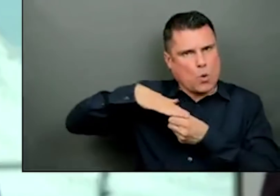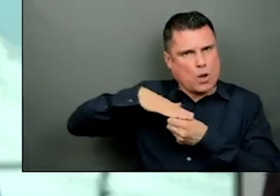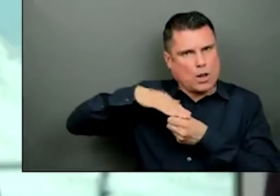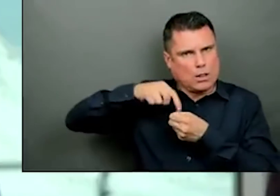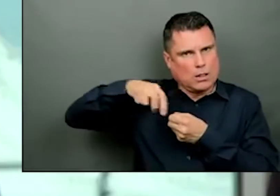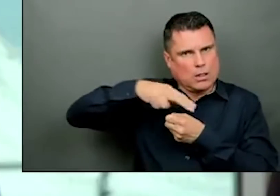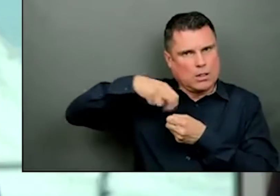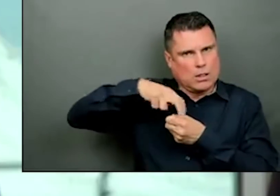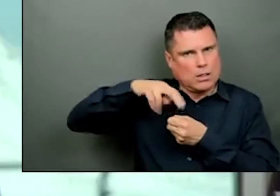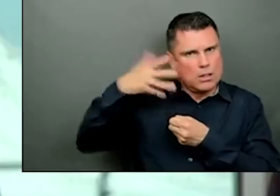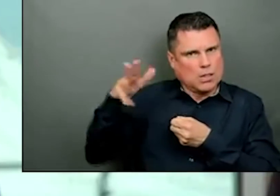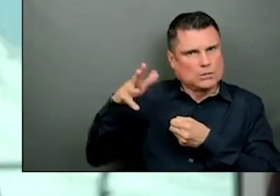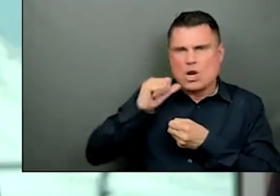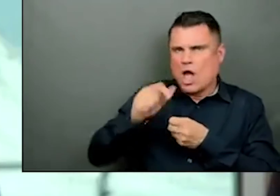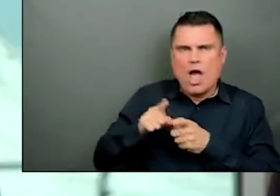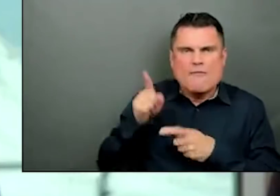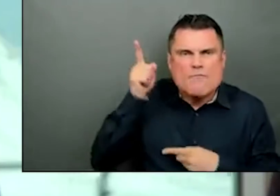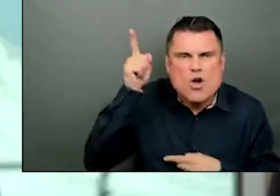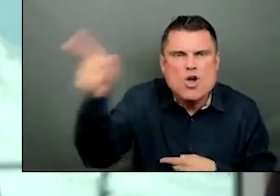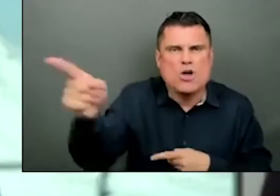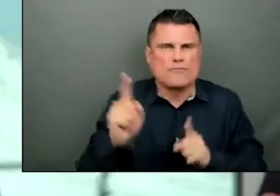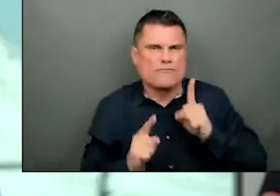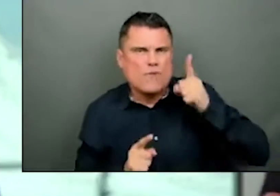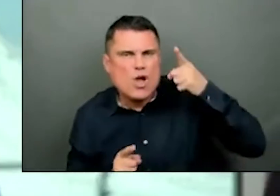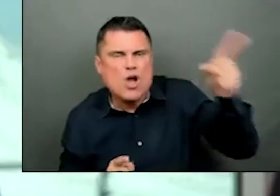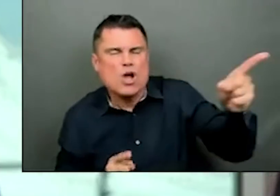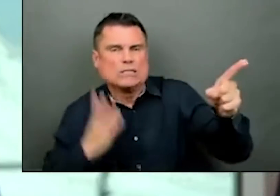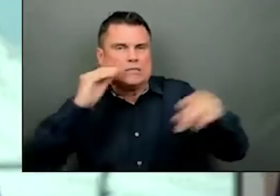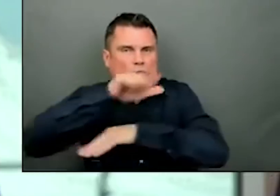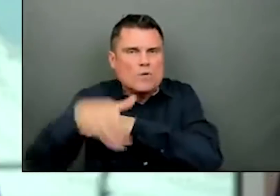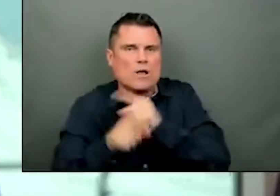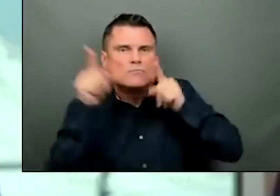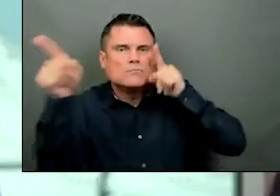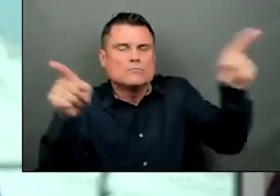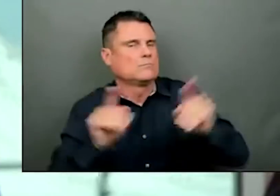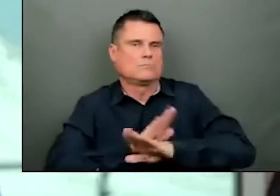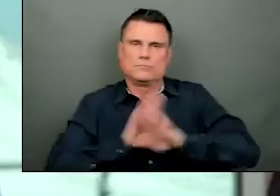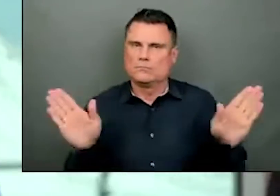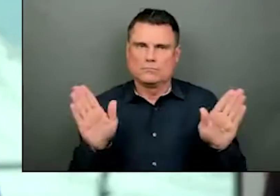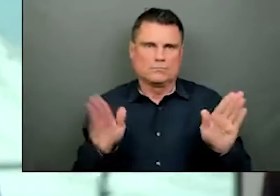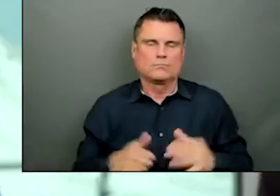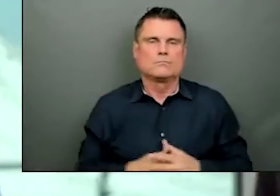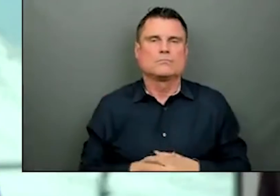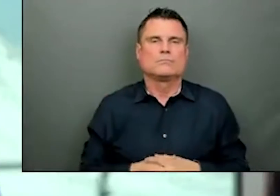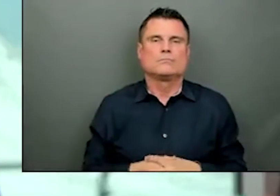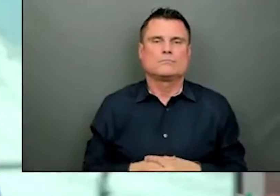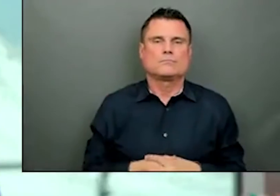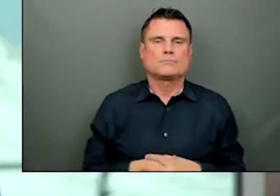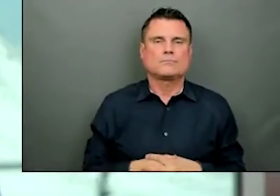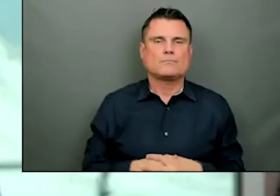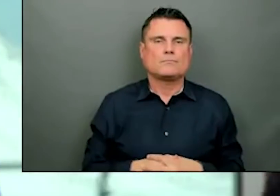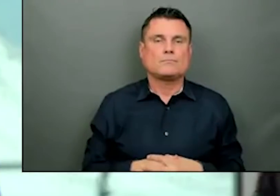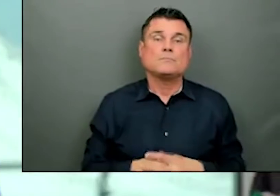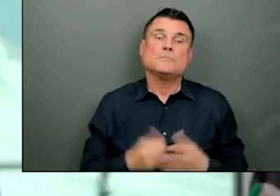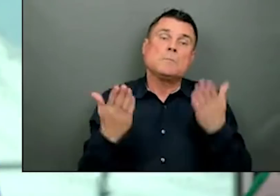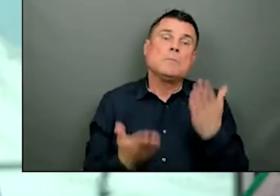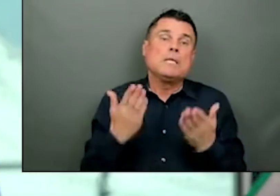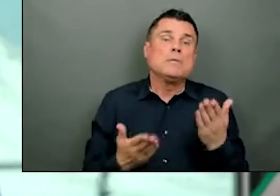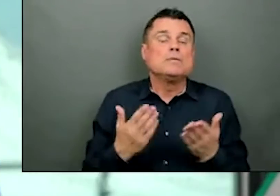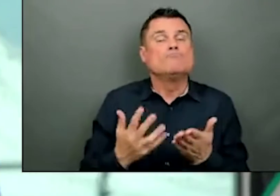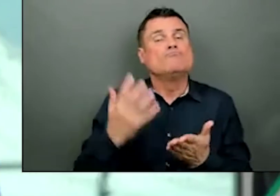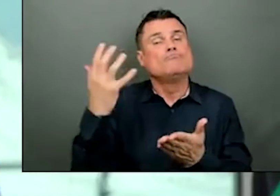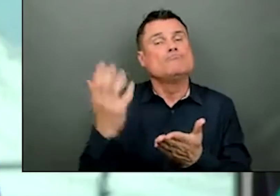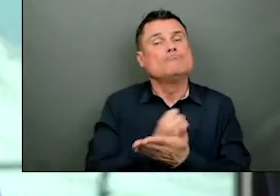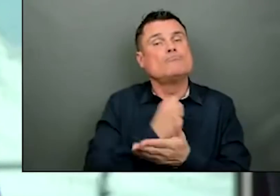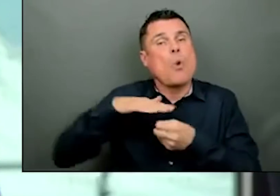Today as well, our seniors and elders in care are safely able to be visited over the next few